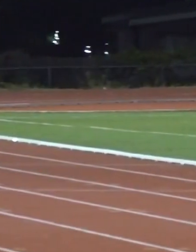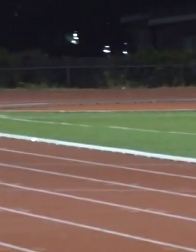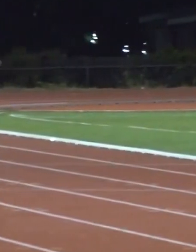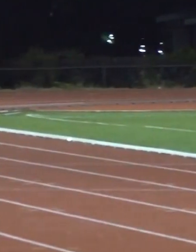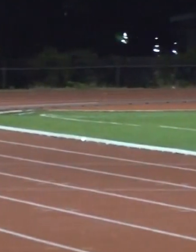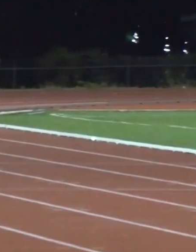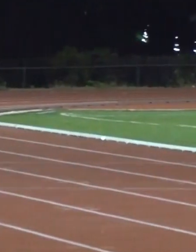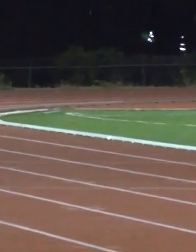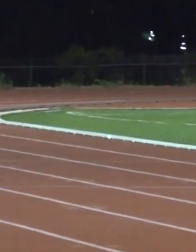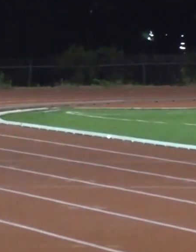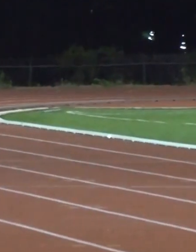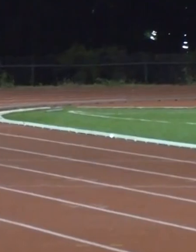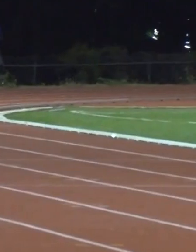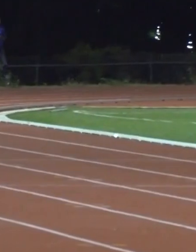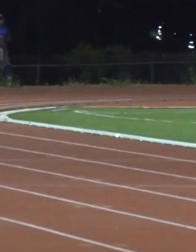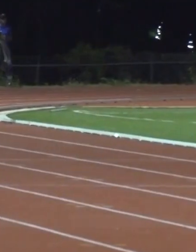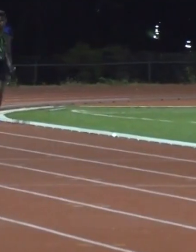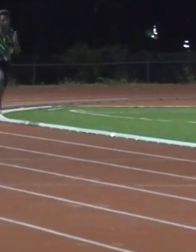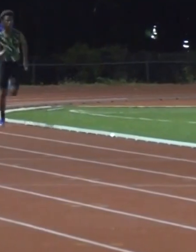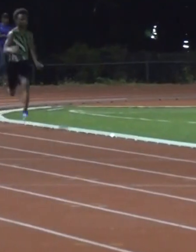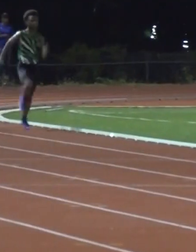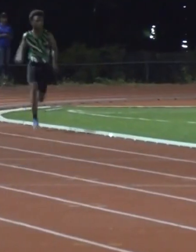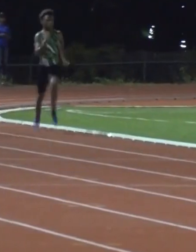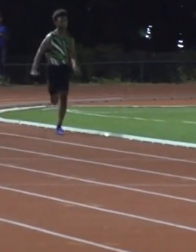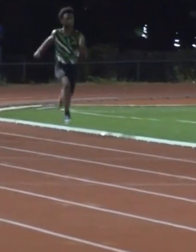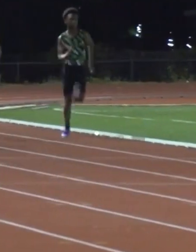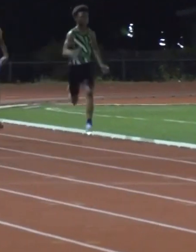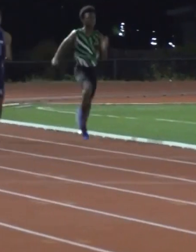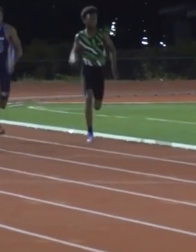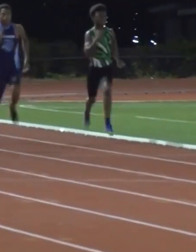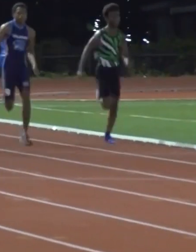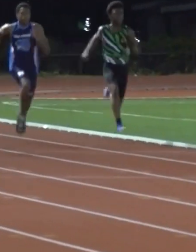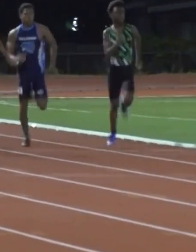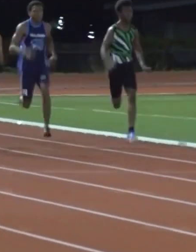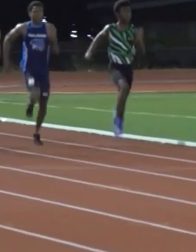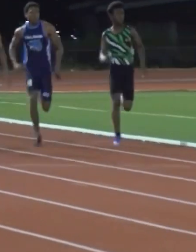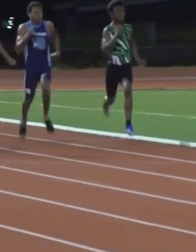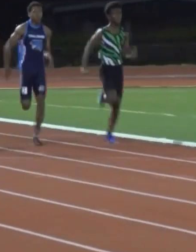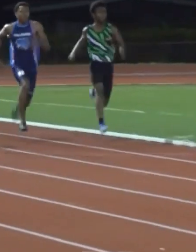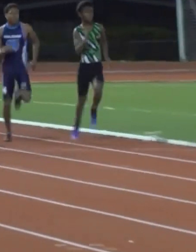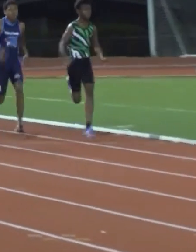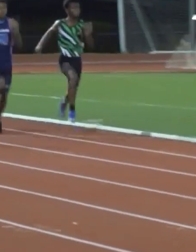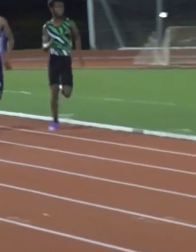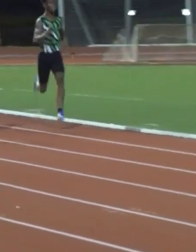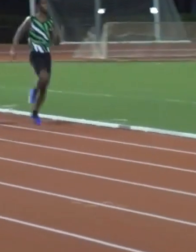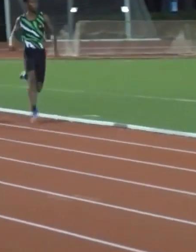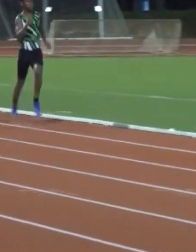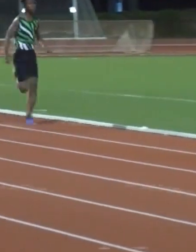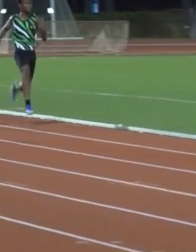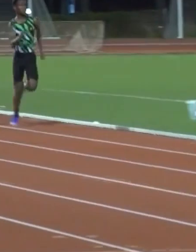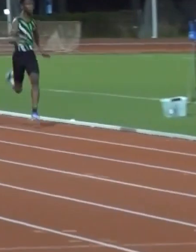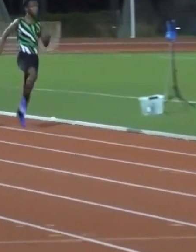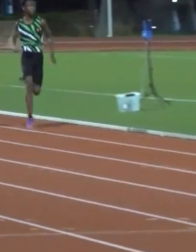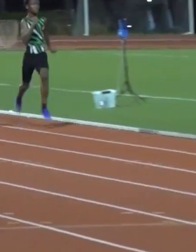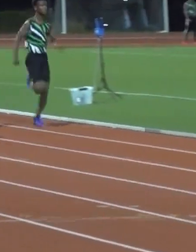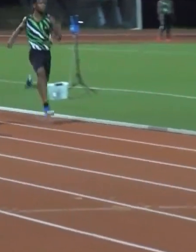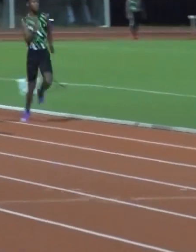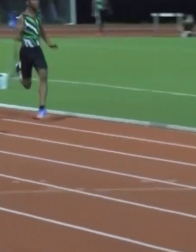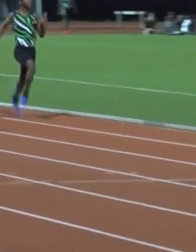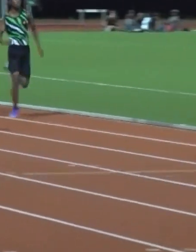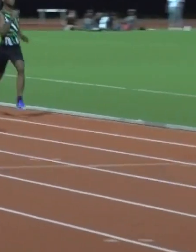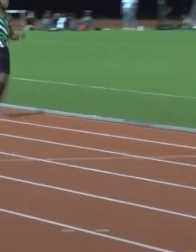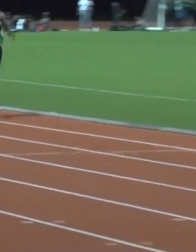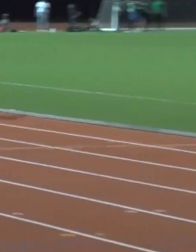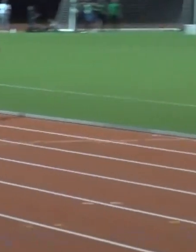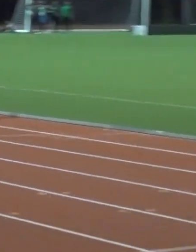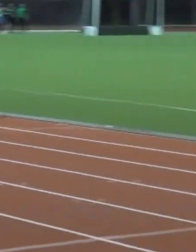we lost an athlete seemingly to injury. Ada Moore was already the center of attention, leading them into the home stretch commandingly.